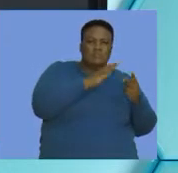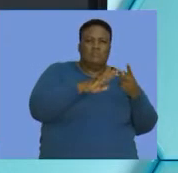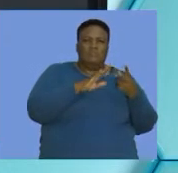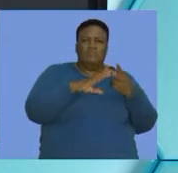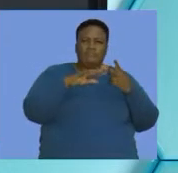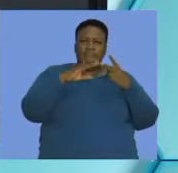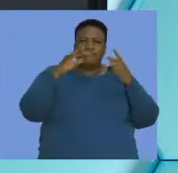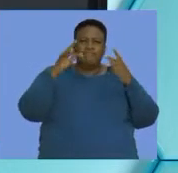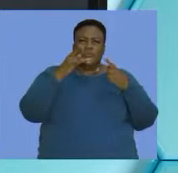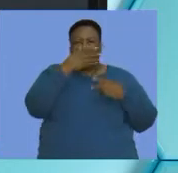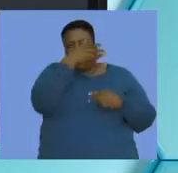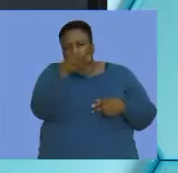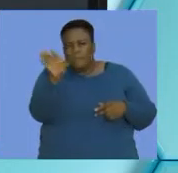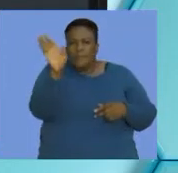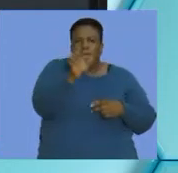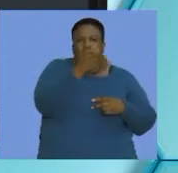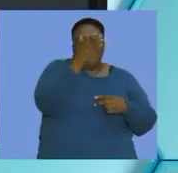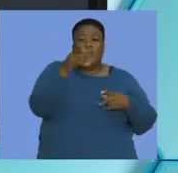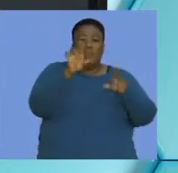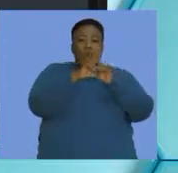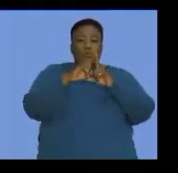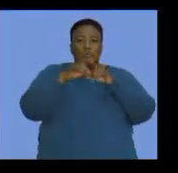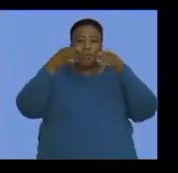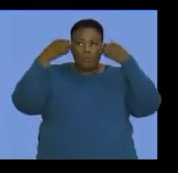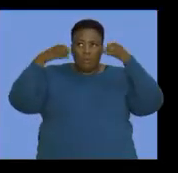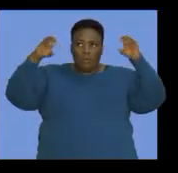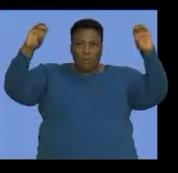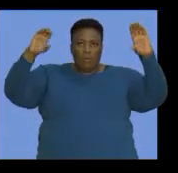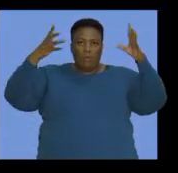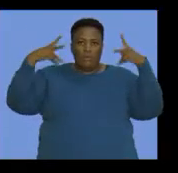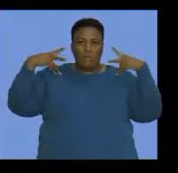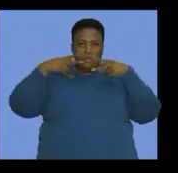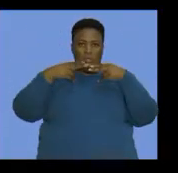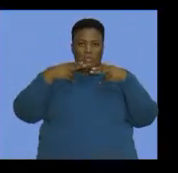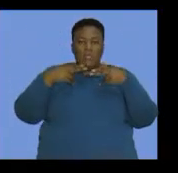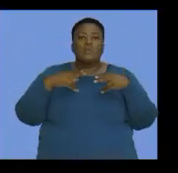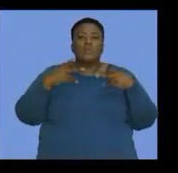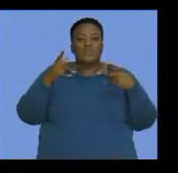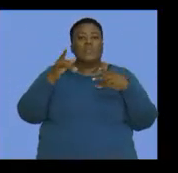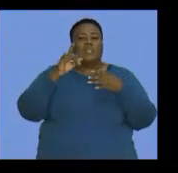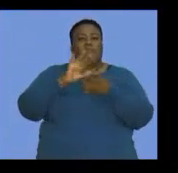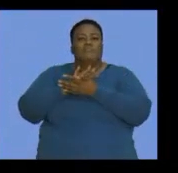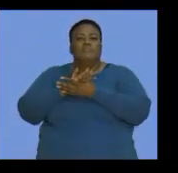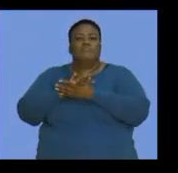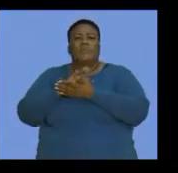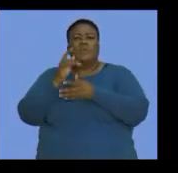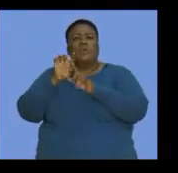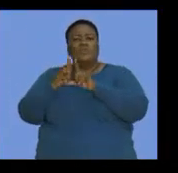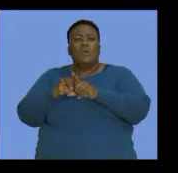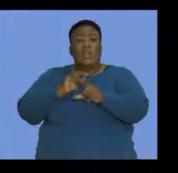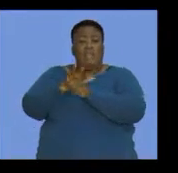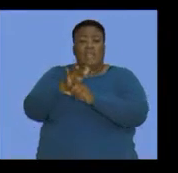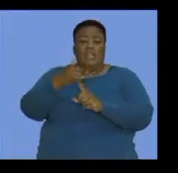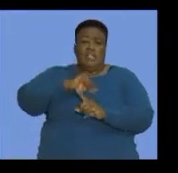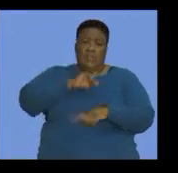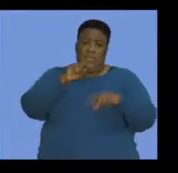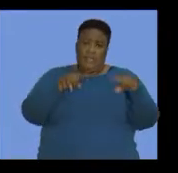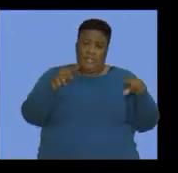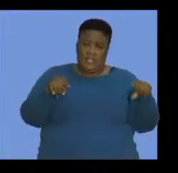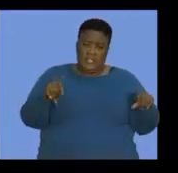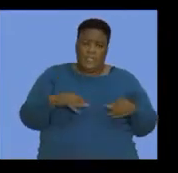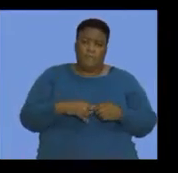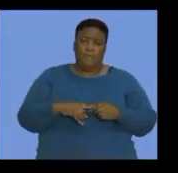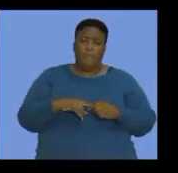the rhinos to elephants. We know that poaching has been significant in affecting our diversity. We also know